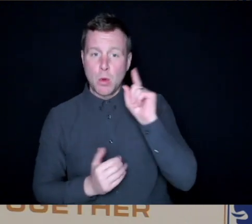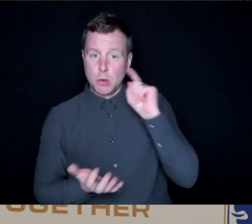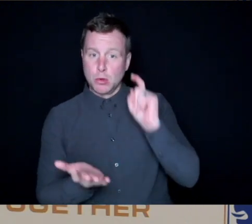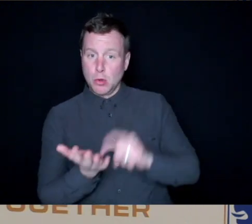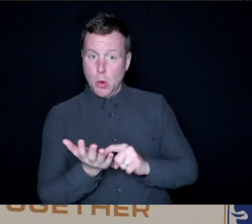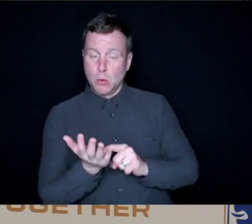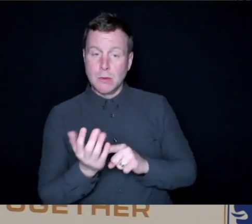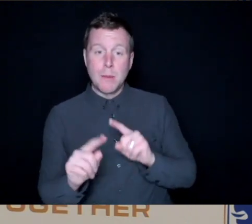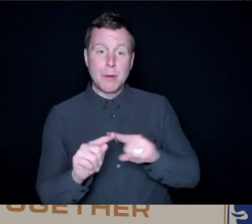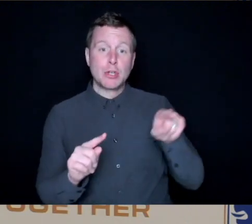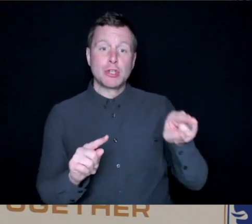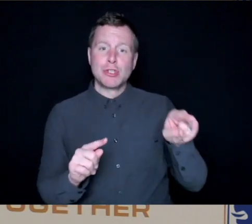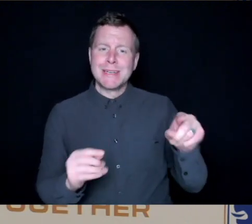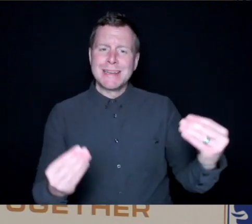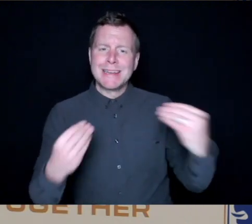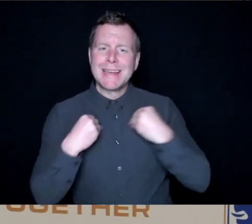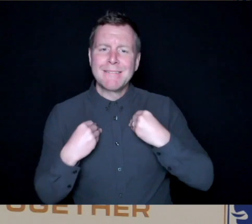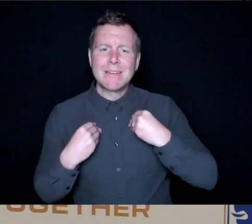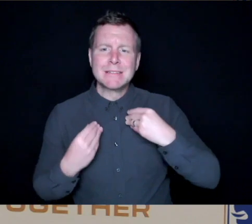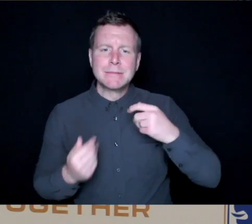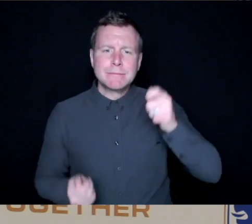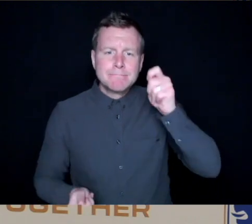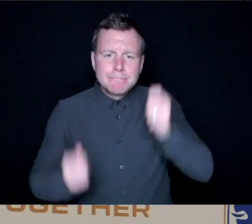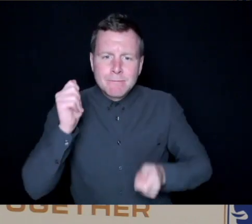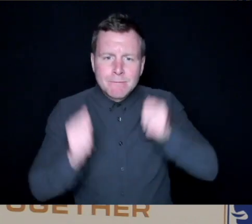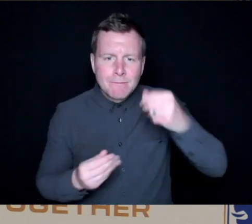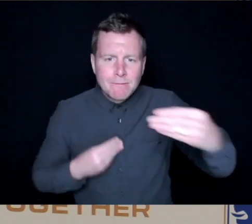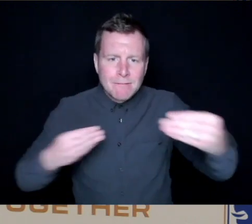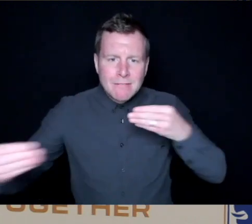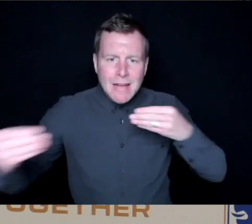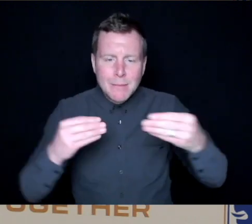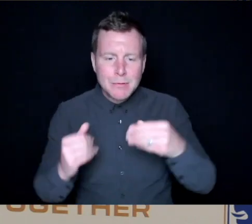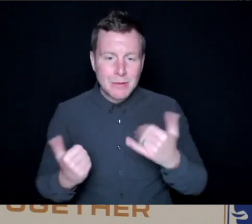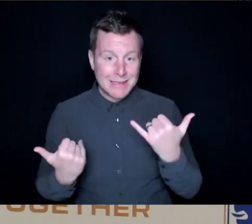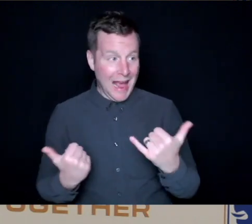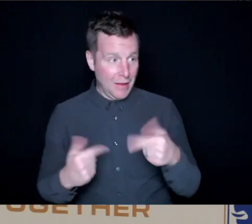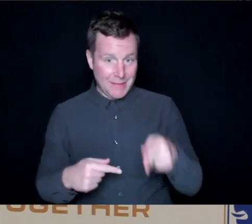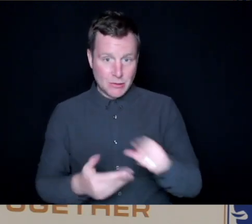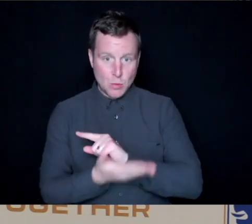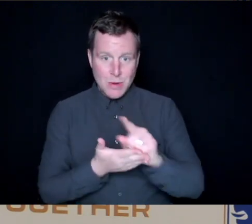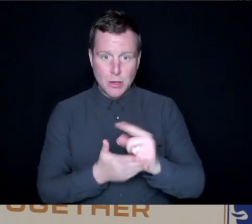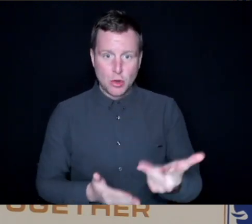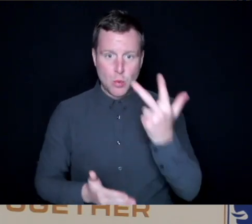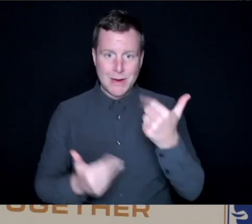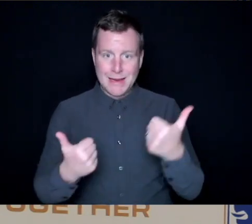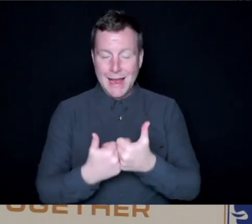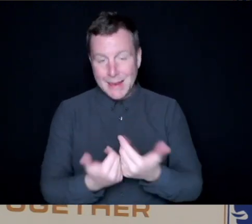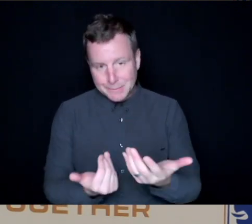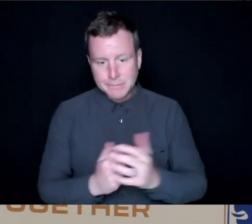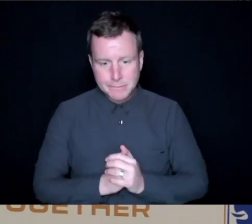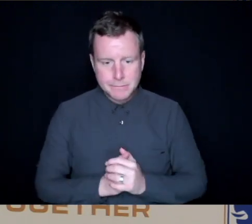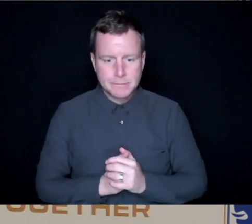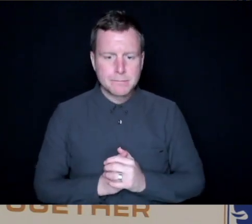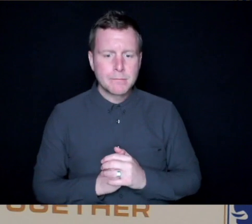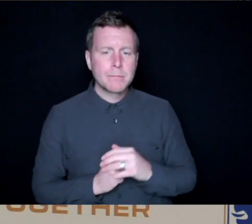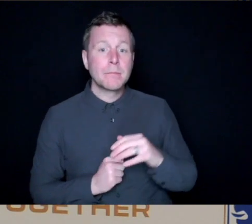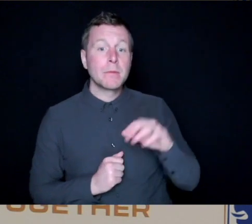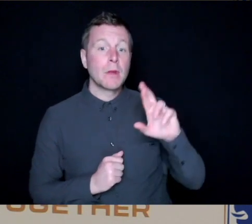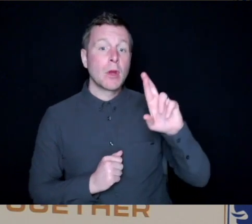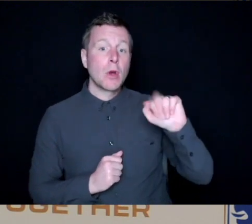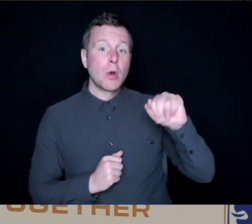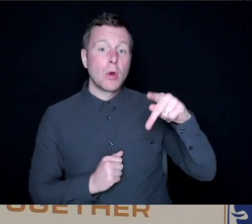see, but we also know she gives us some flexibility in the back line when we need it, like in this week with the 3-game week. And then the second part is you brought Megan